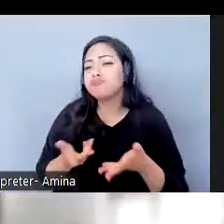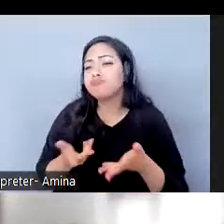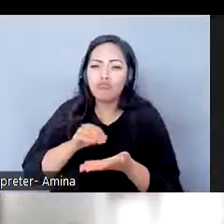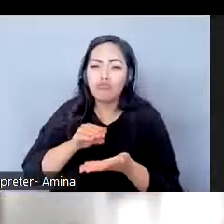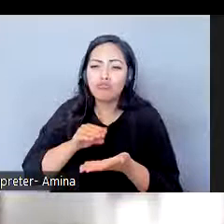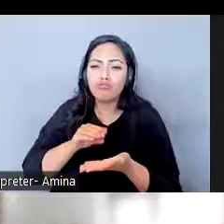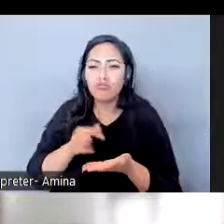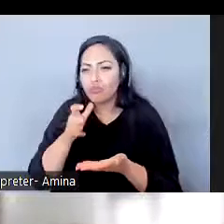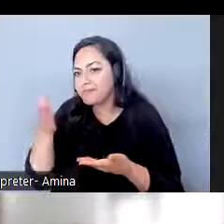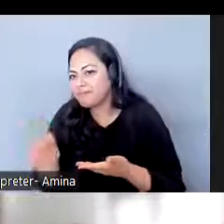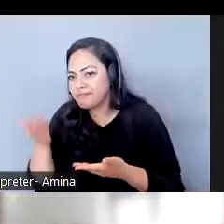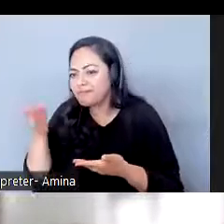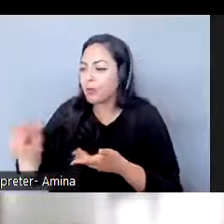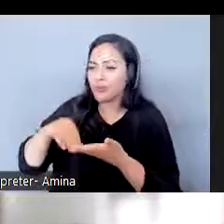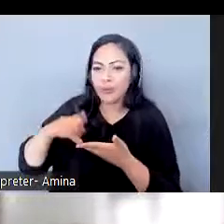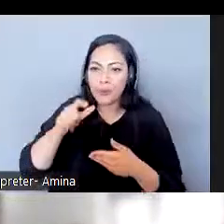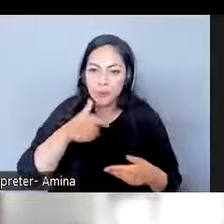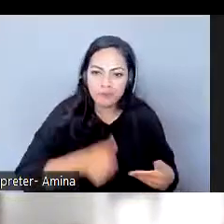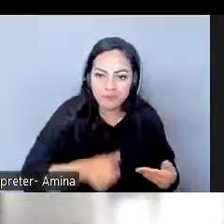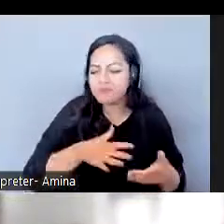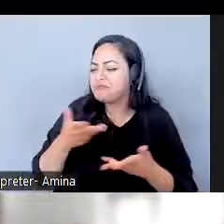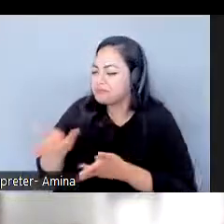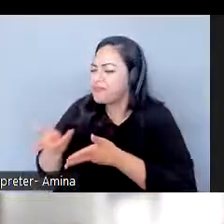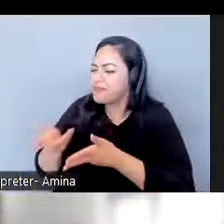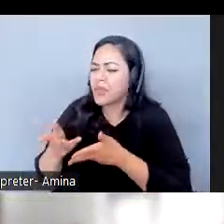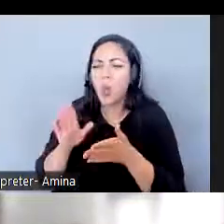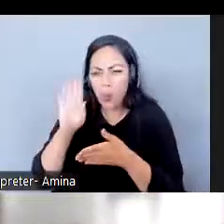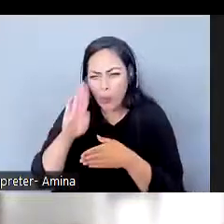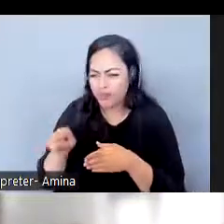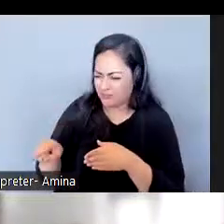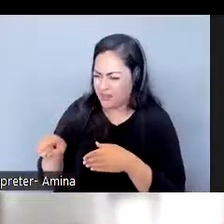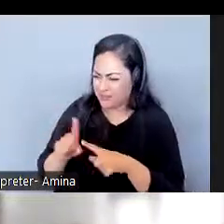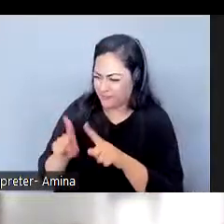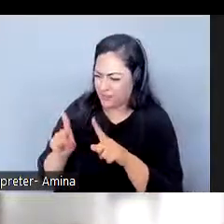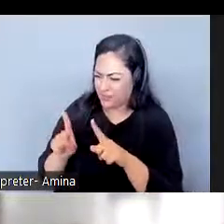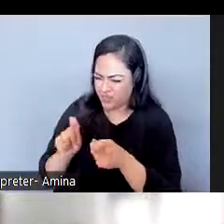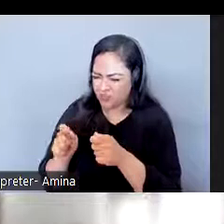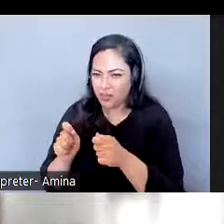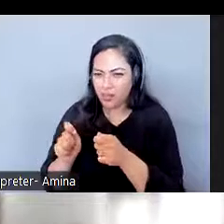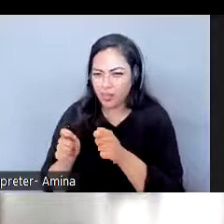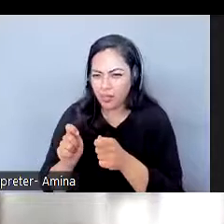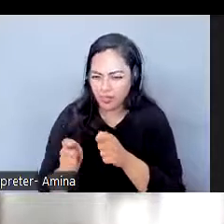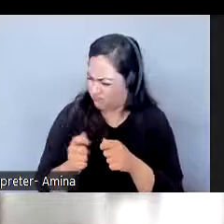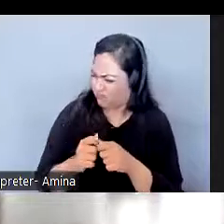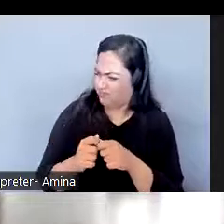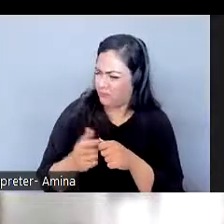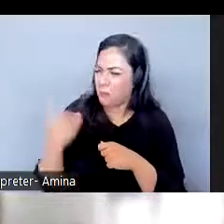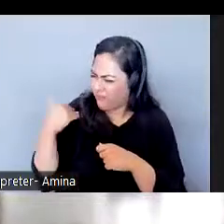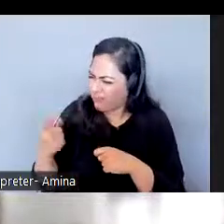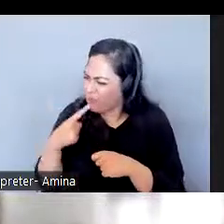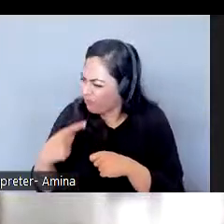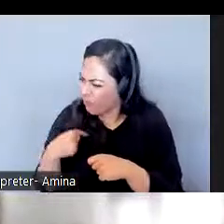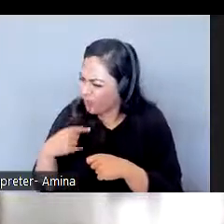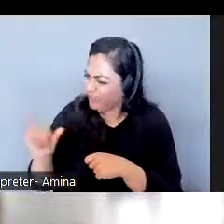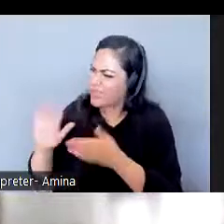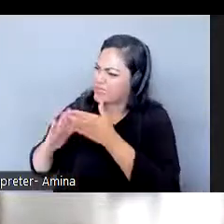other. All of a sudden you're going to see an inconsistency. Something's just not going to add up. Well, I thought you said you were in this city when now you're in this city. And the person